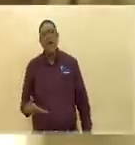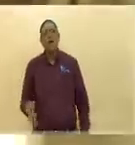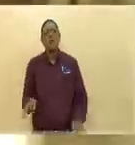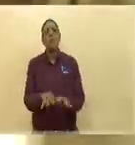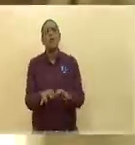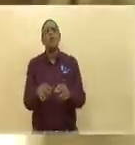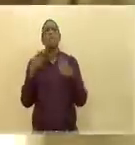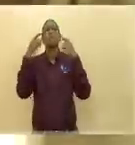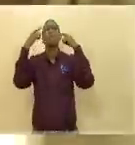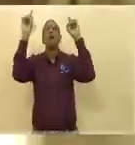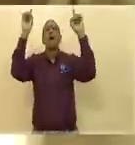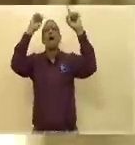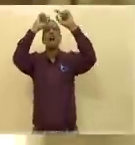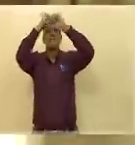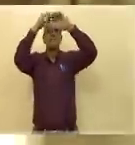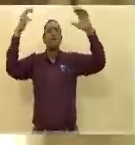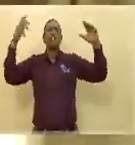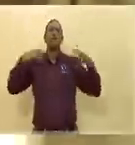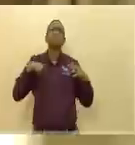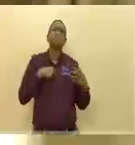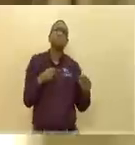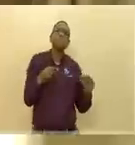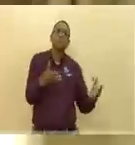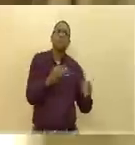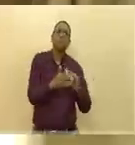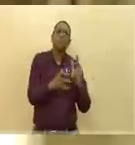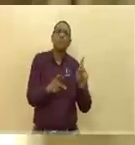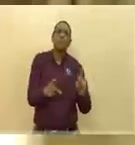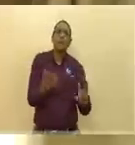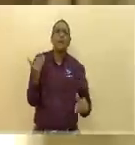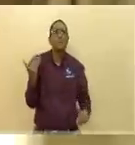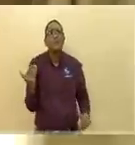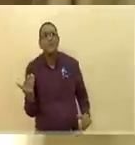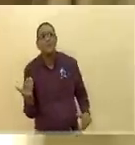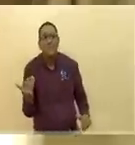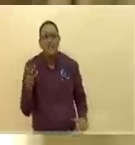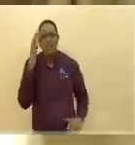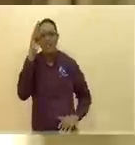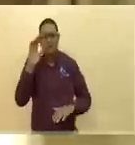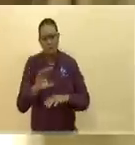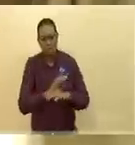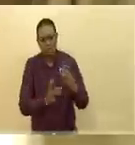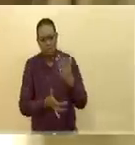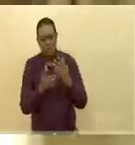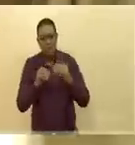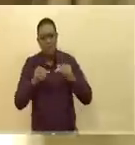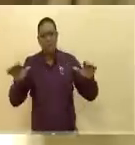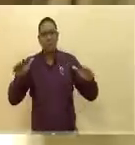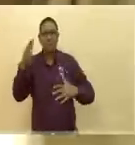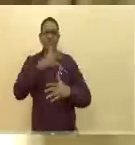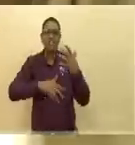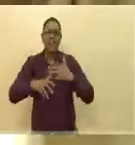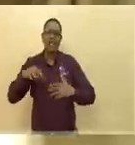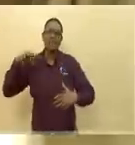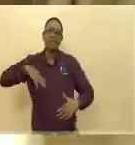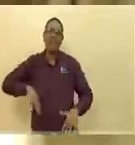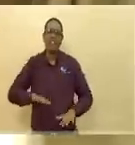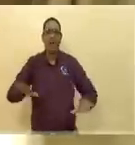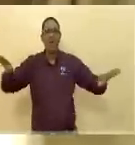fulfillment of the vision that we have given to the Jamaican people to create a digital society.